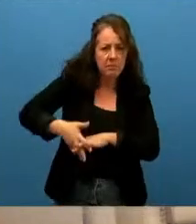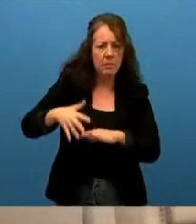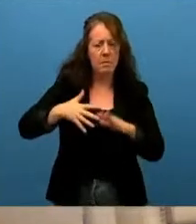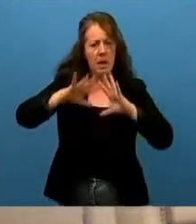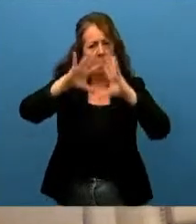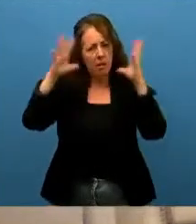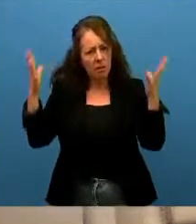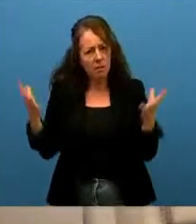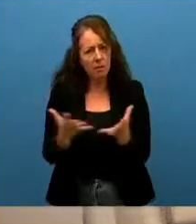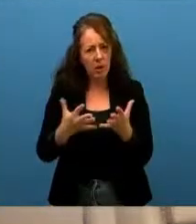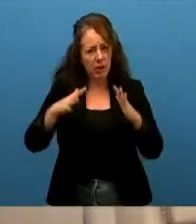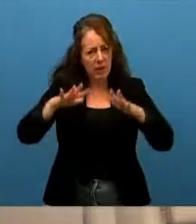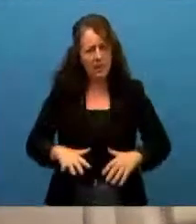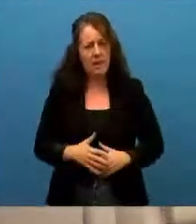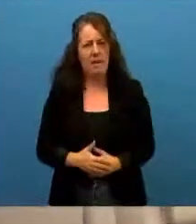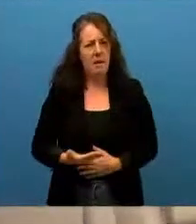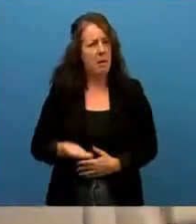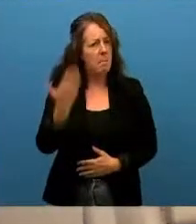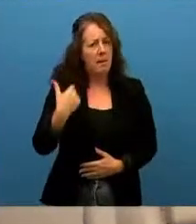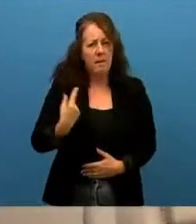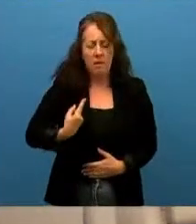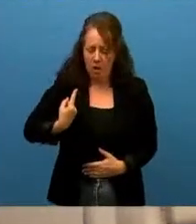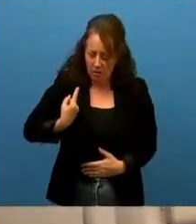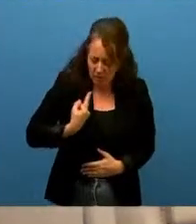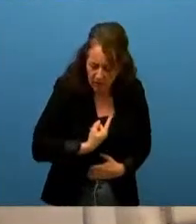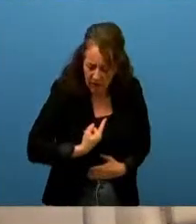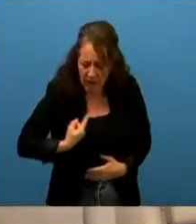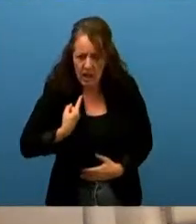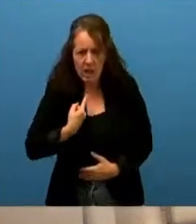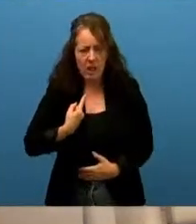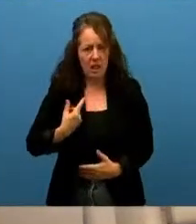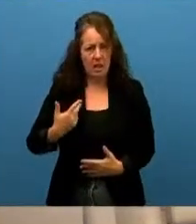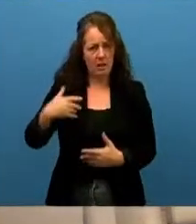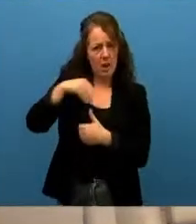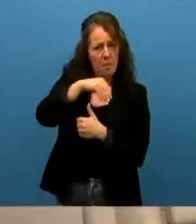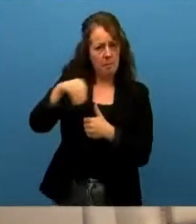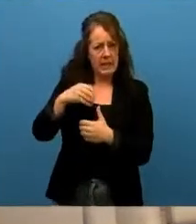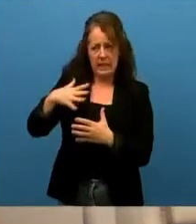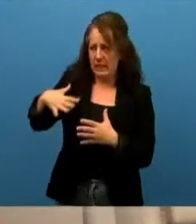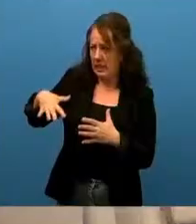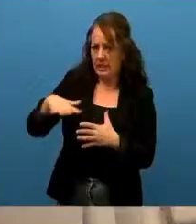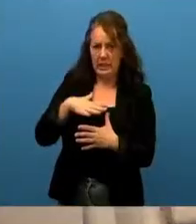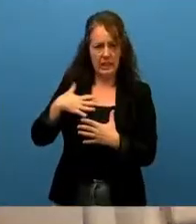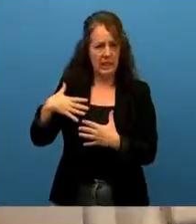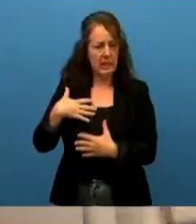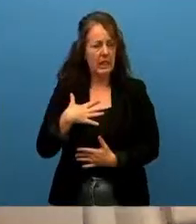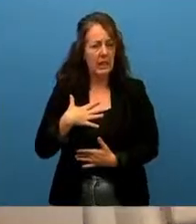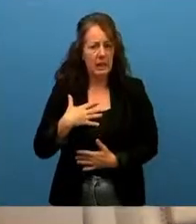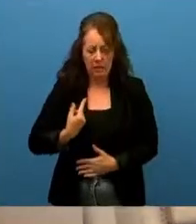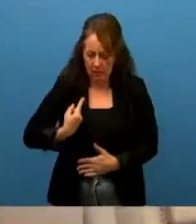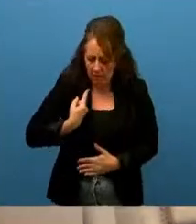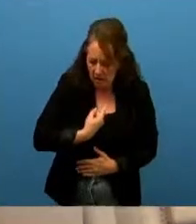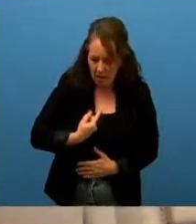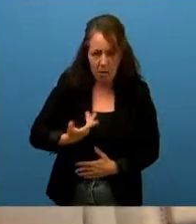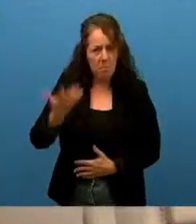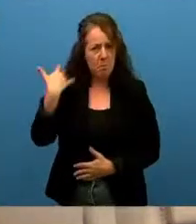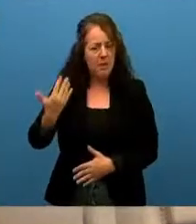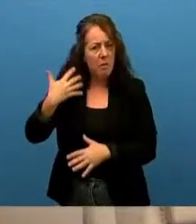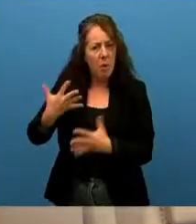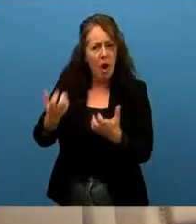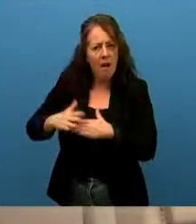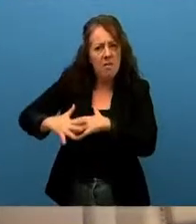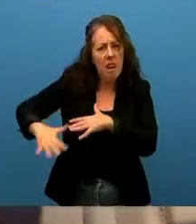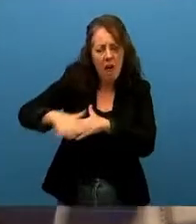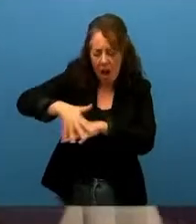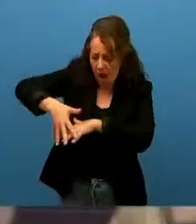a primary nation of our planet. These Armenian orphans that we are, orphans stripped